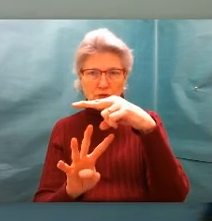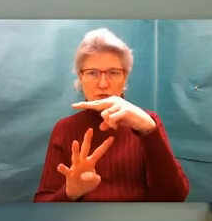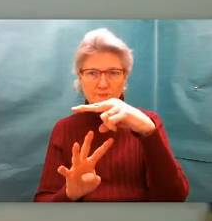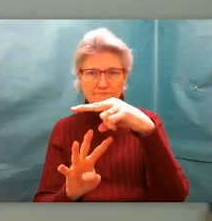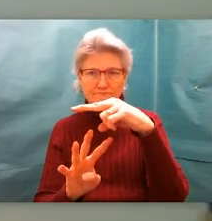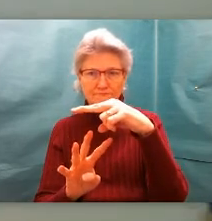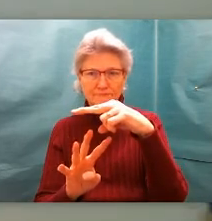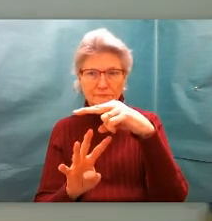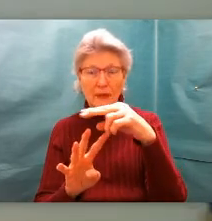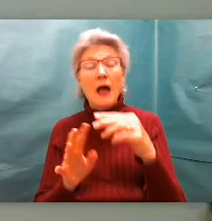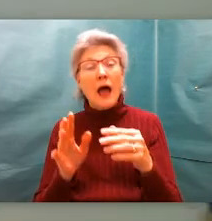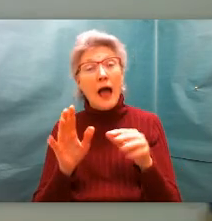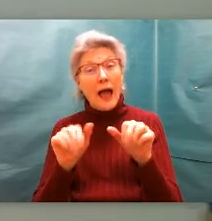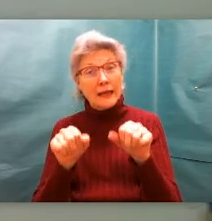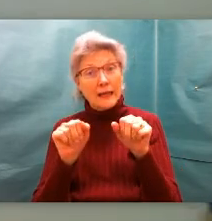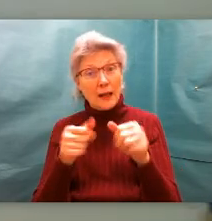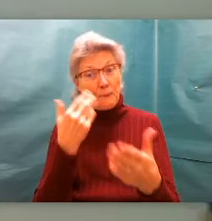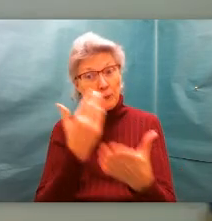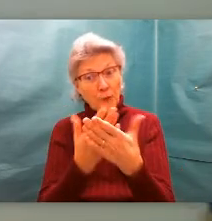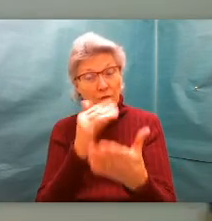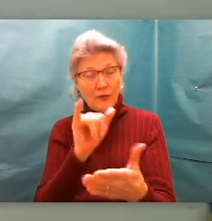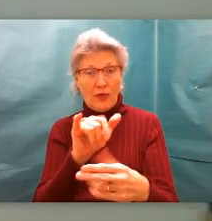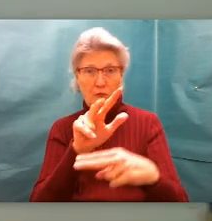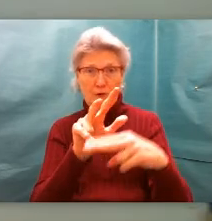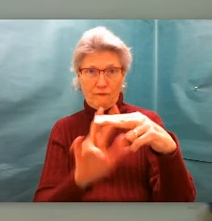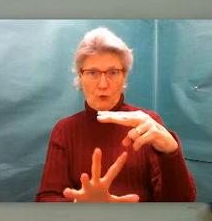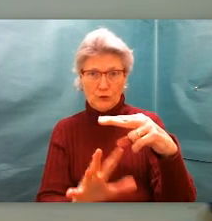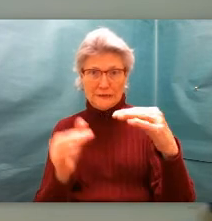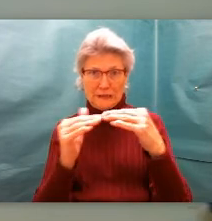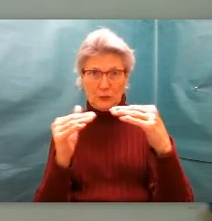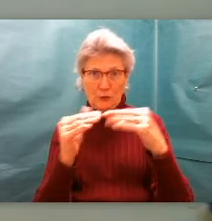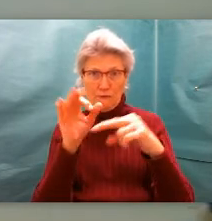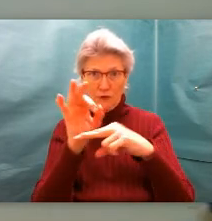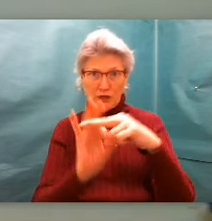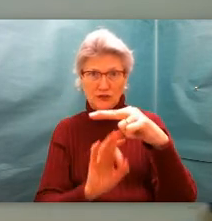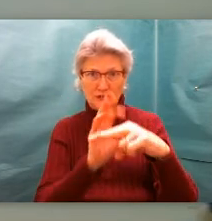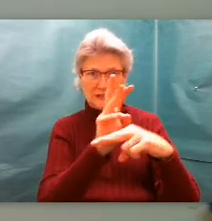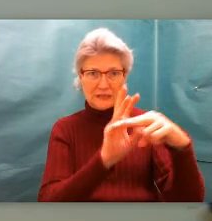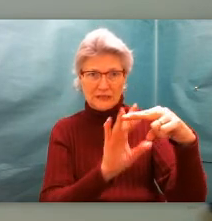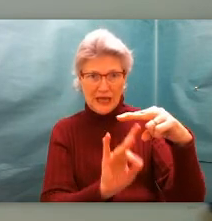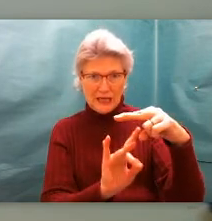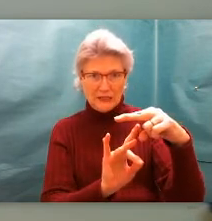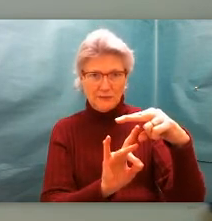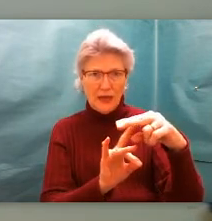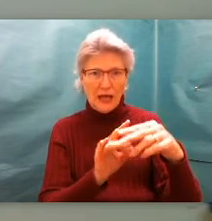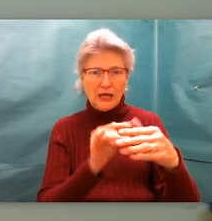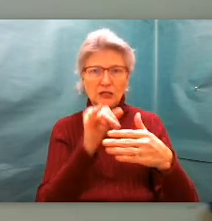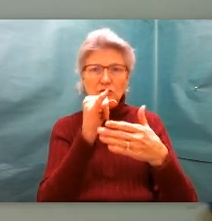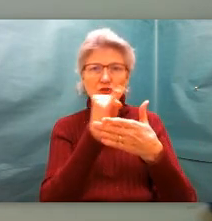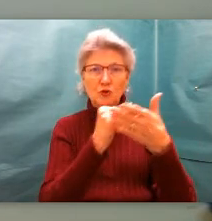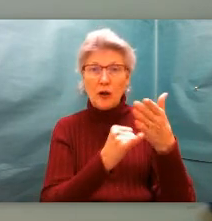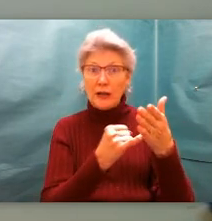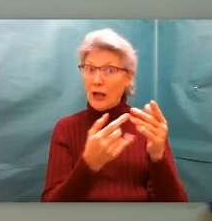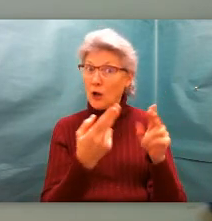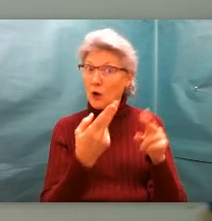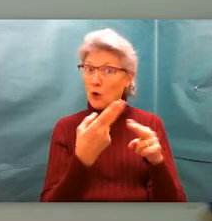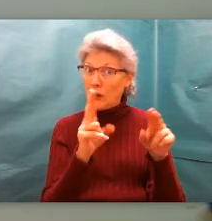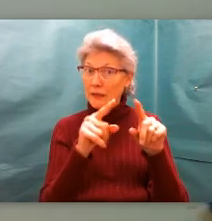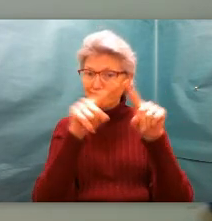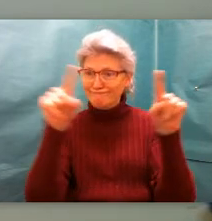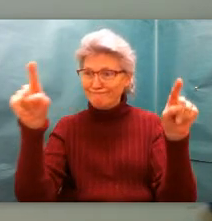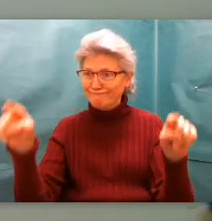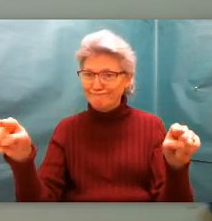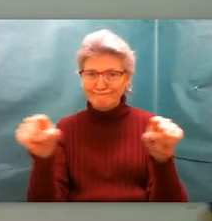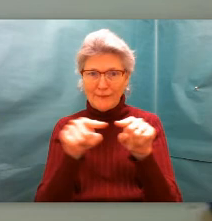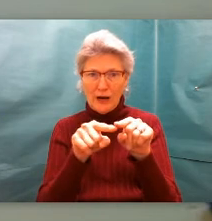3/4. I could even prove that 3/4 is equivalent to 6/8 by drawing a quick sketch. I'll draw a